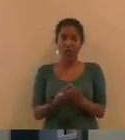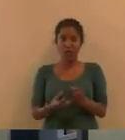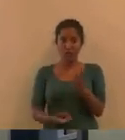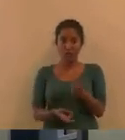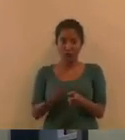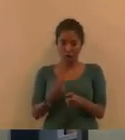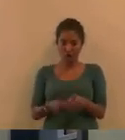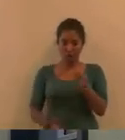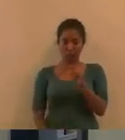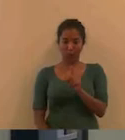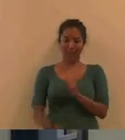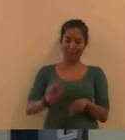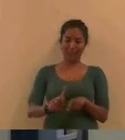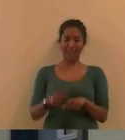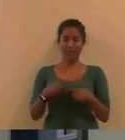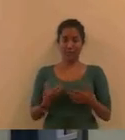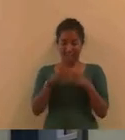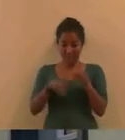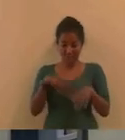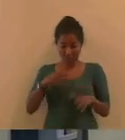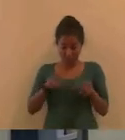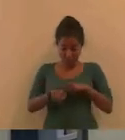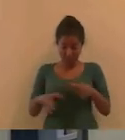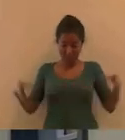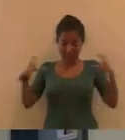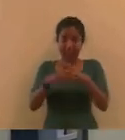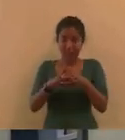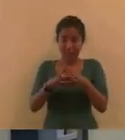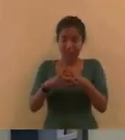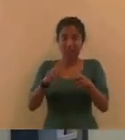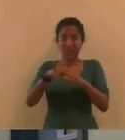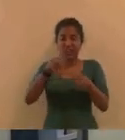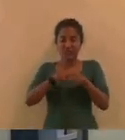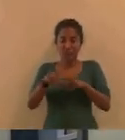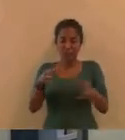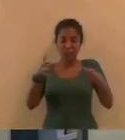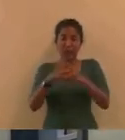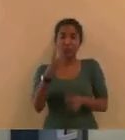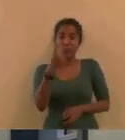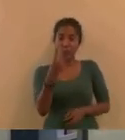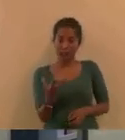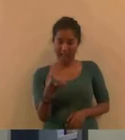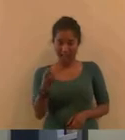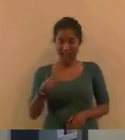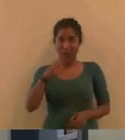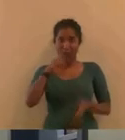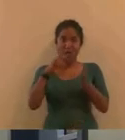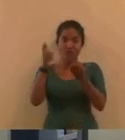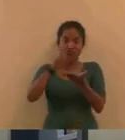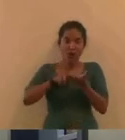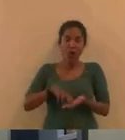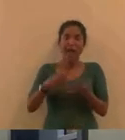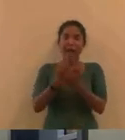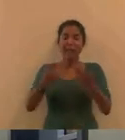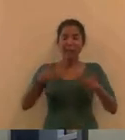them. If that's too easy for you, you can try and catch with one hand. So I'll be recording how many I get in 30